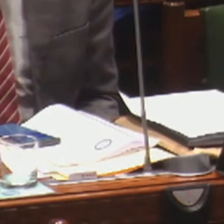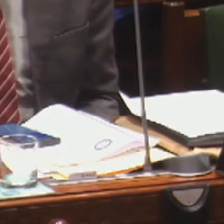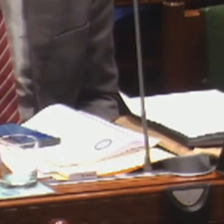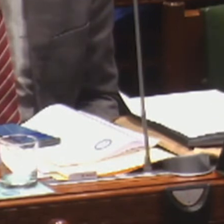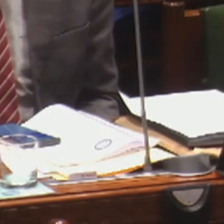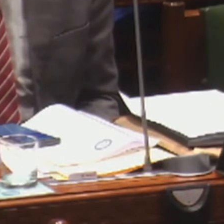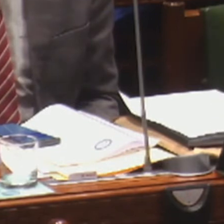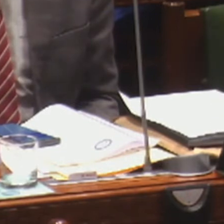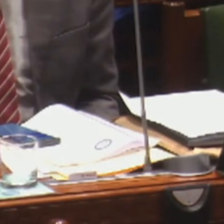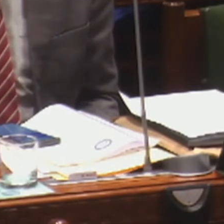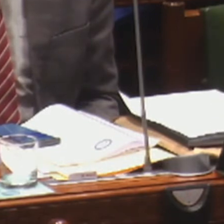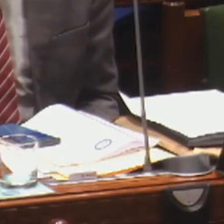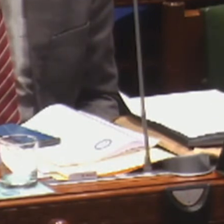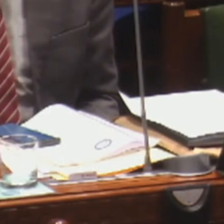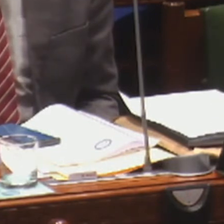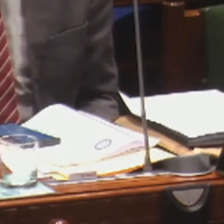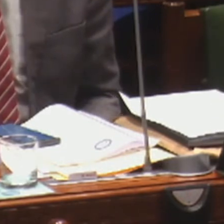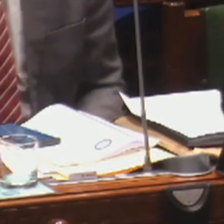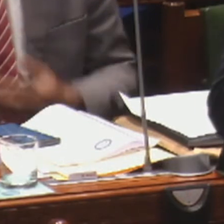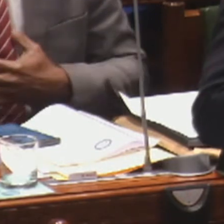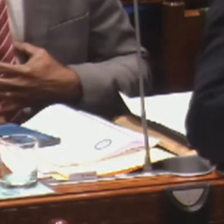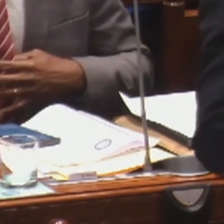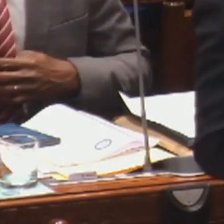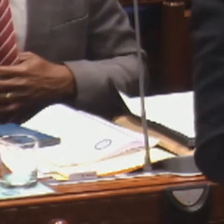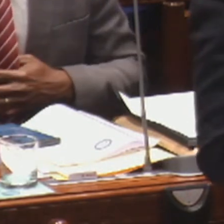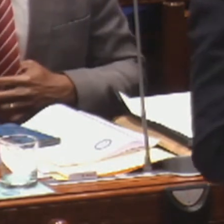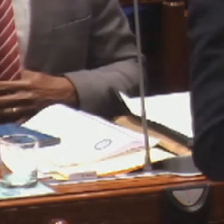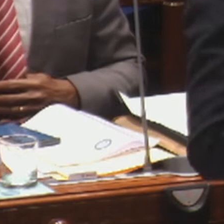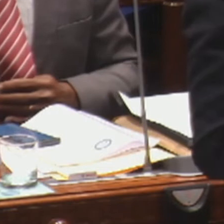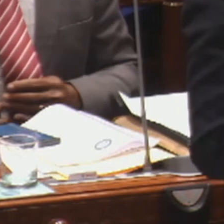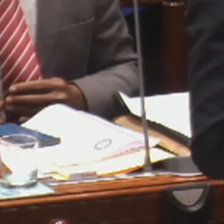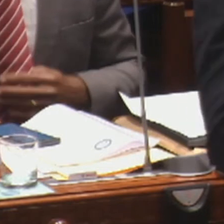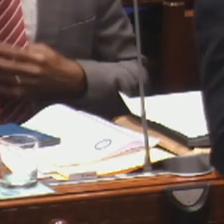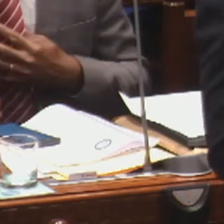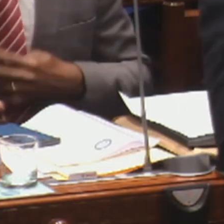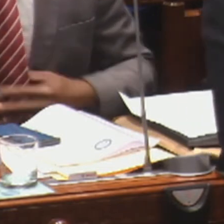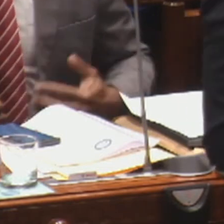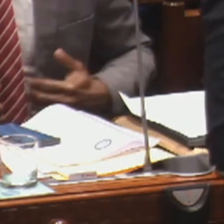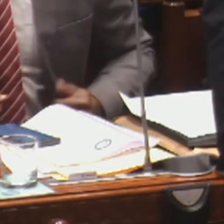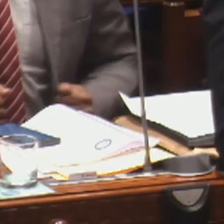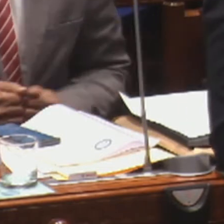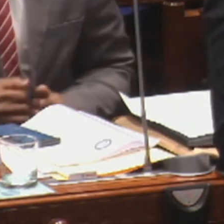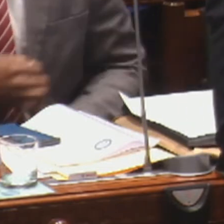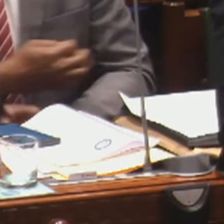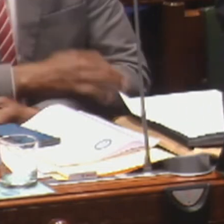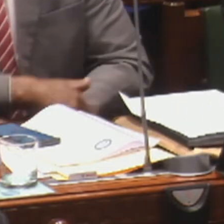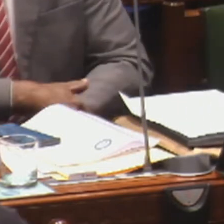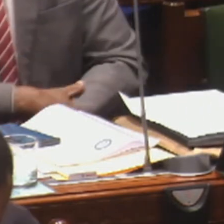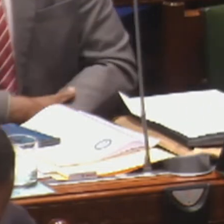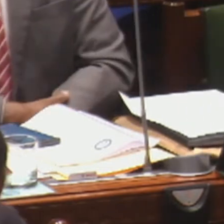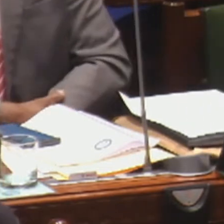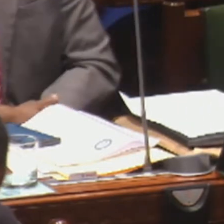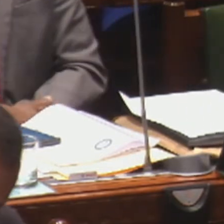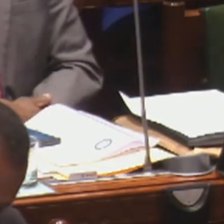case, then let's get the same salaries. I mean, as an economist, anybody knows that you don't do that. This is a percentage comparison. It is not